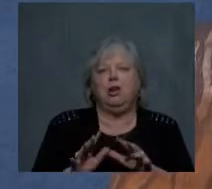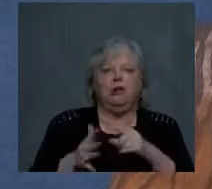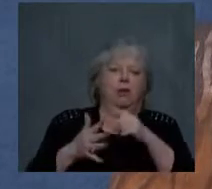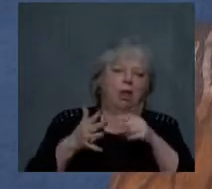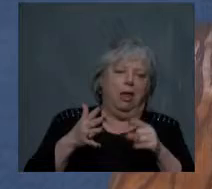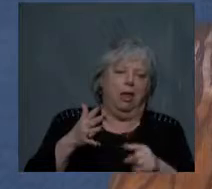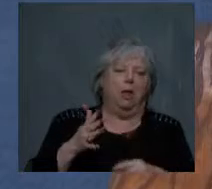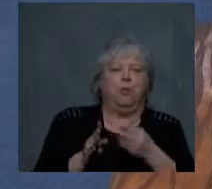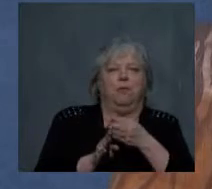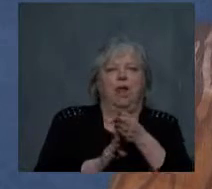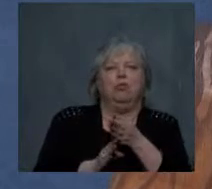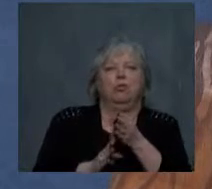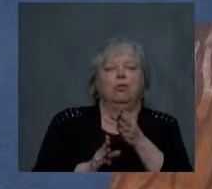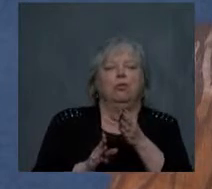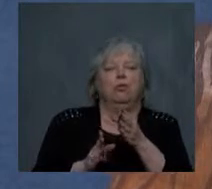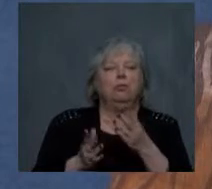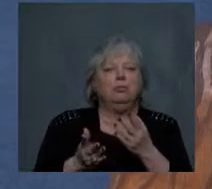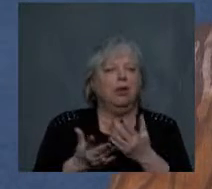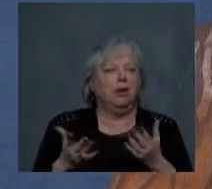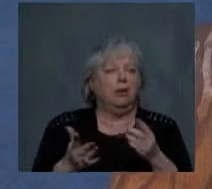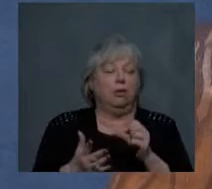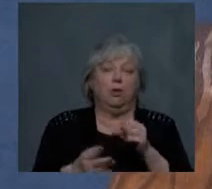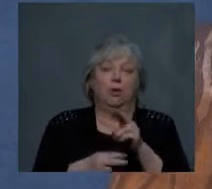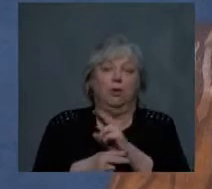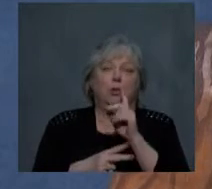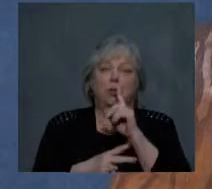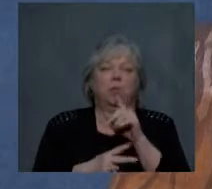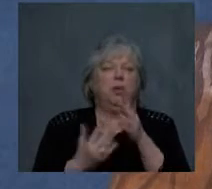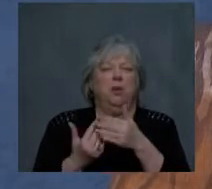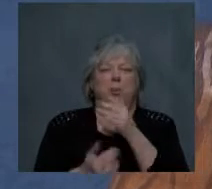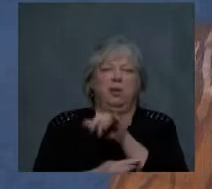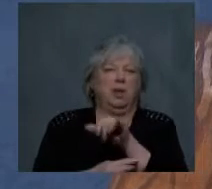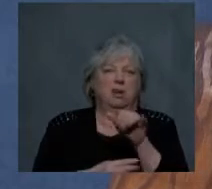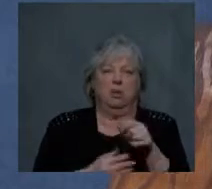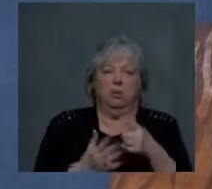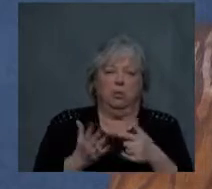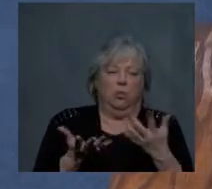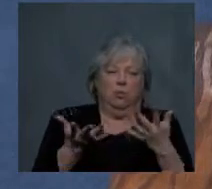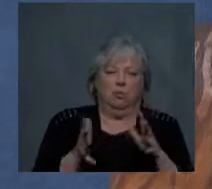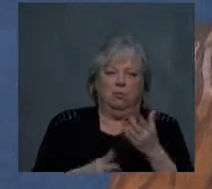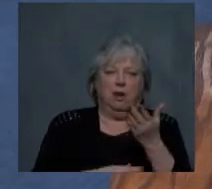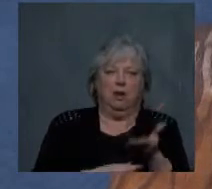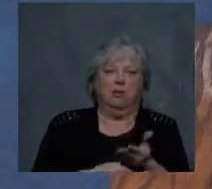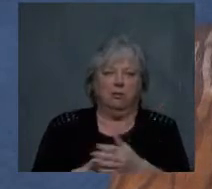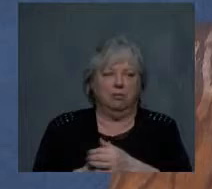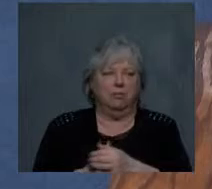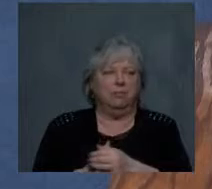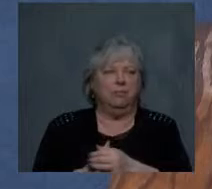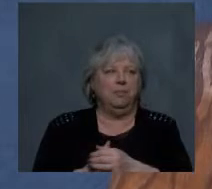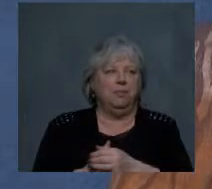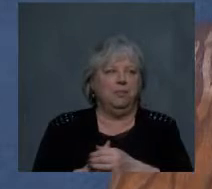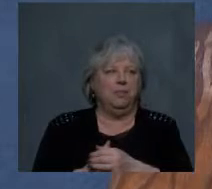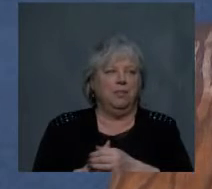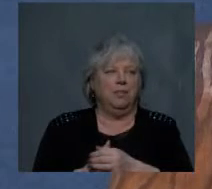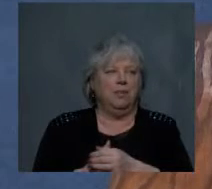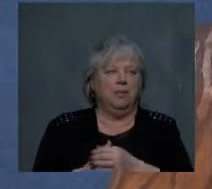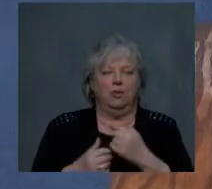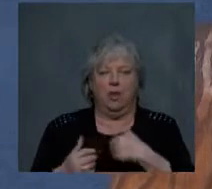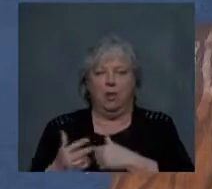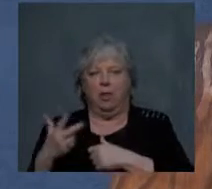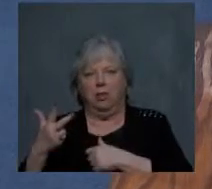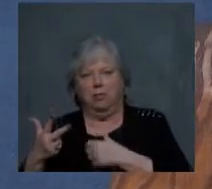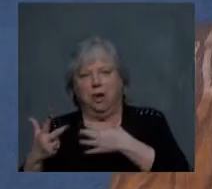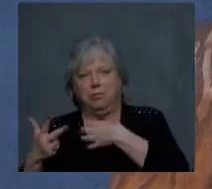matters. So the use will be essentially identical to what's there now. So we went from